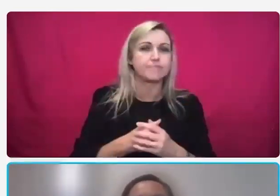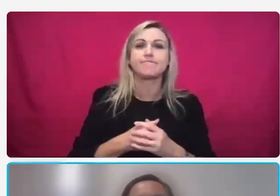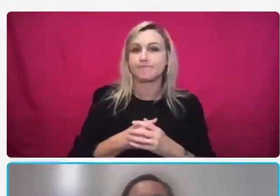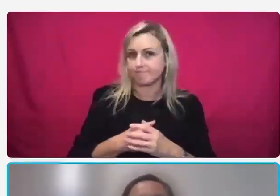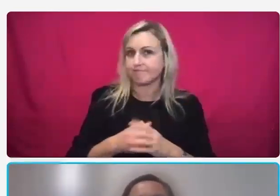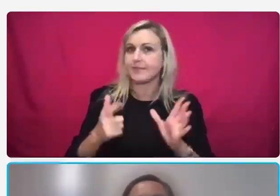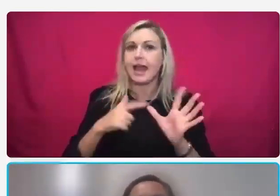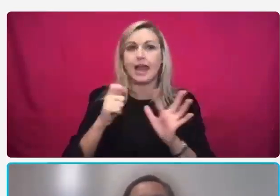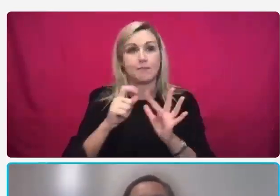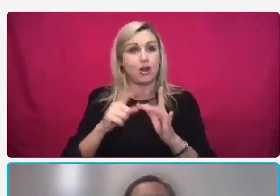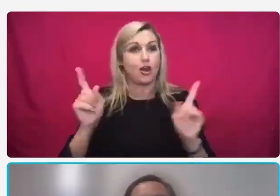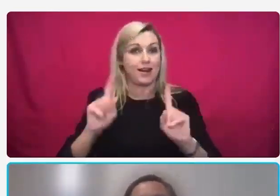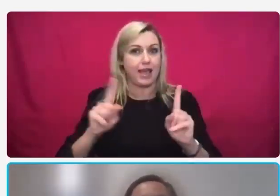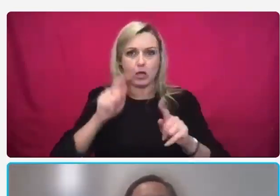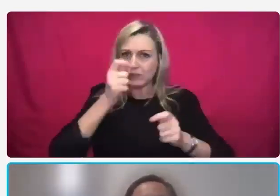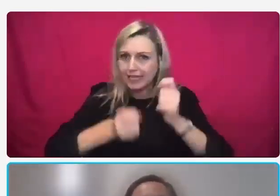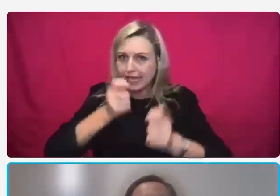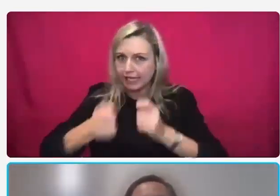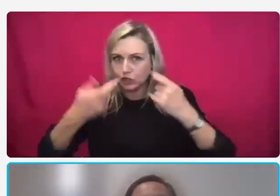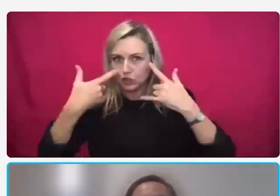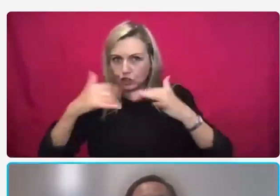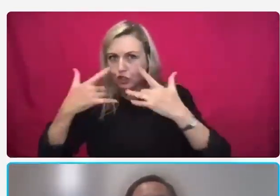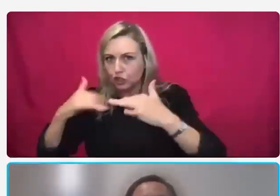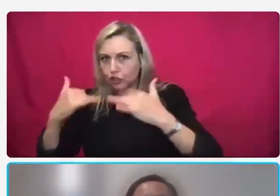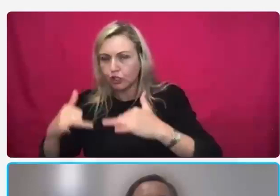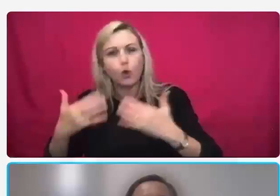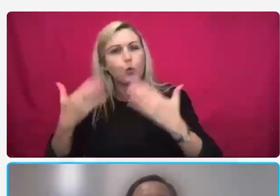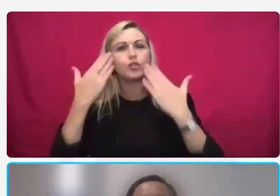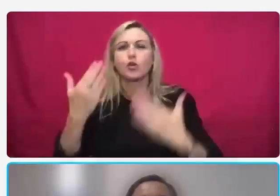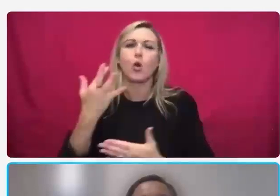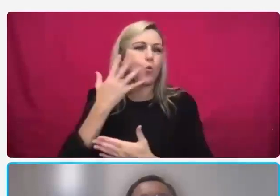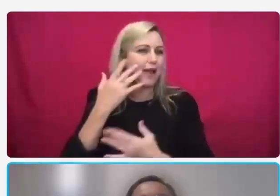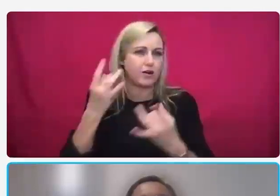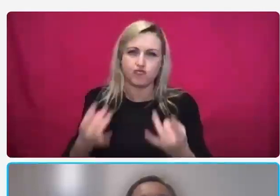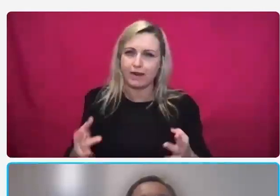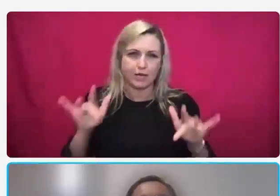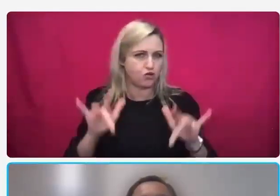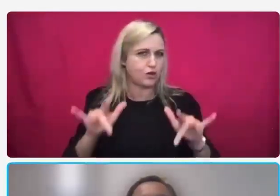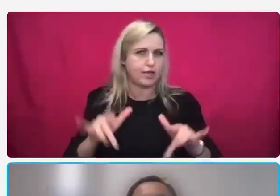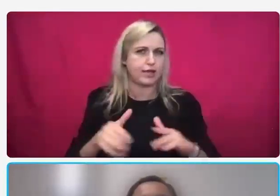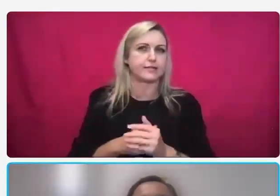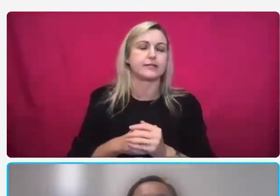vigorously tested. So we don't have an exact date as yet. However, we will be